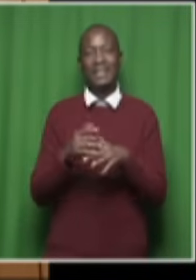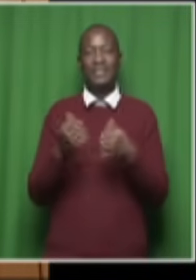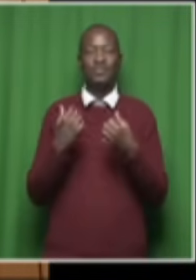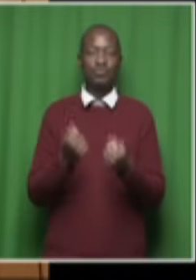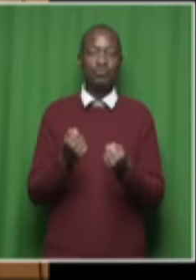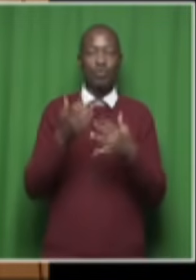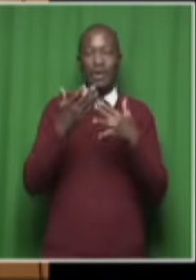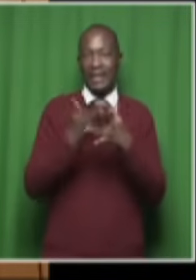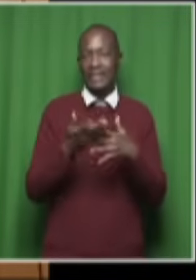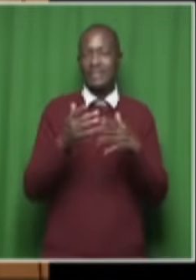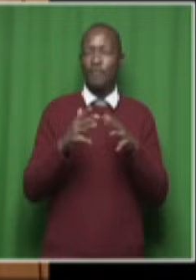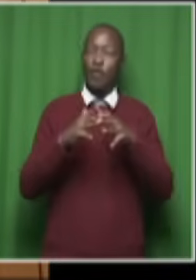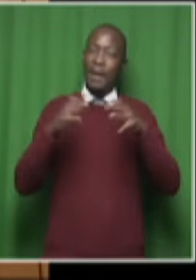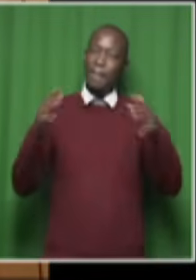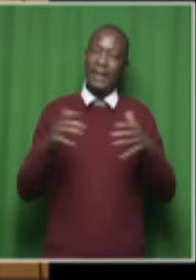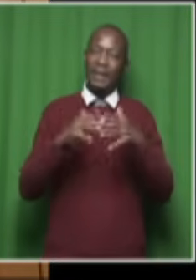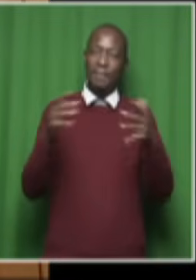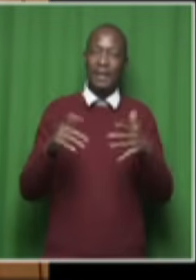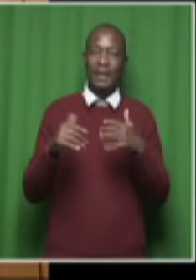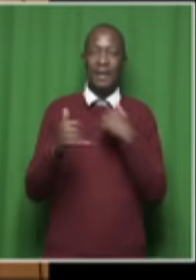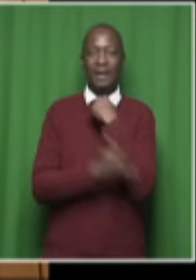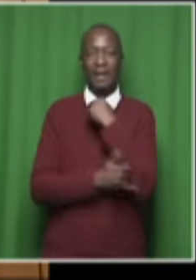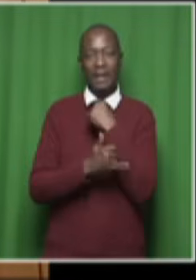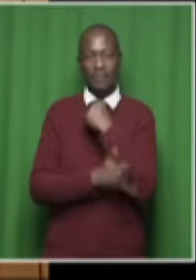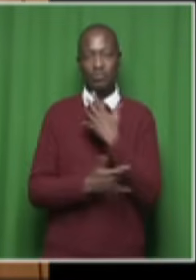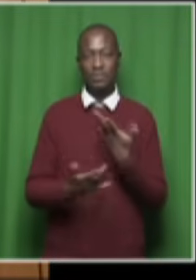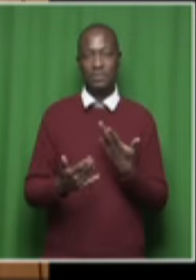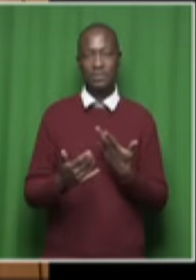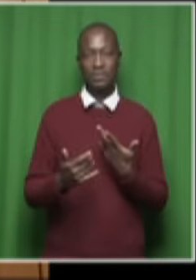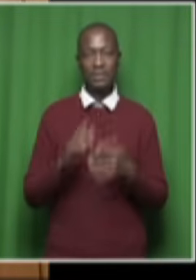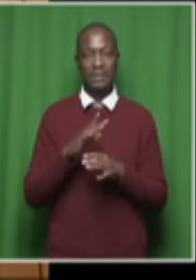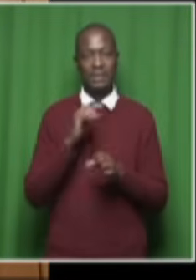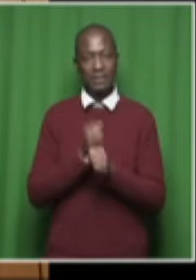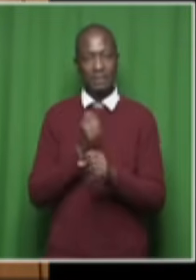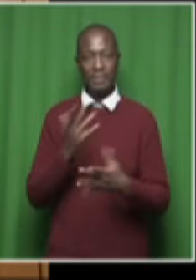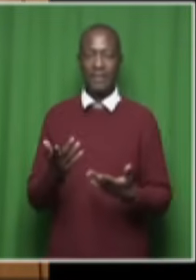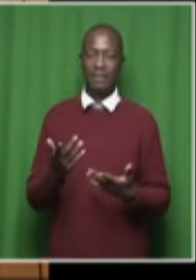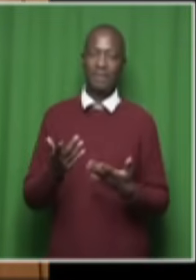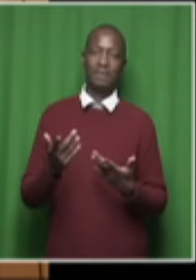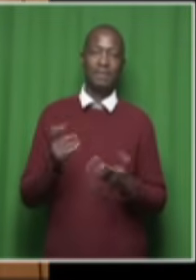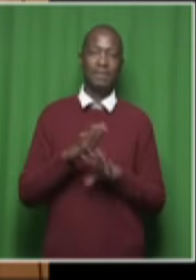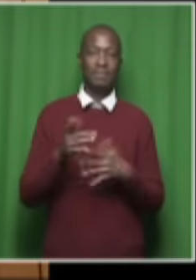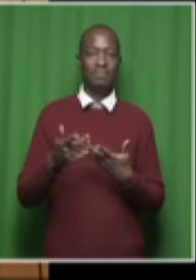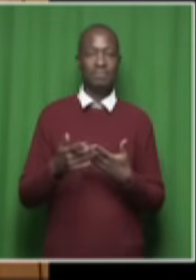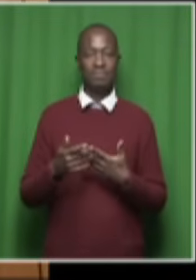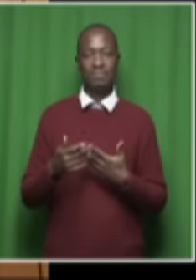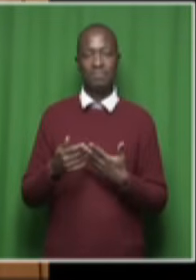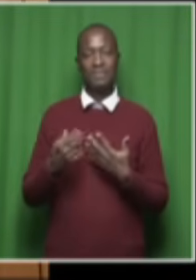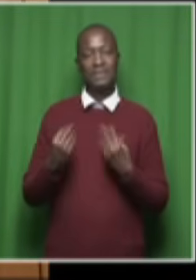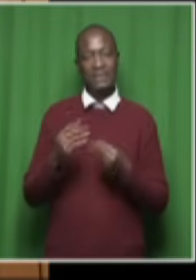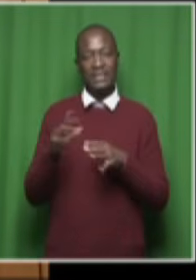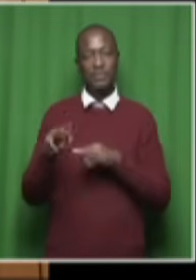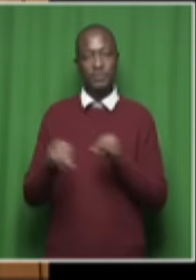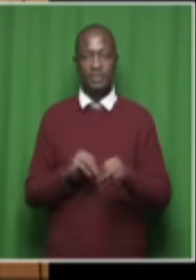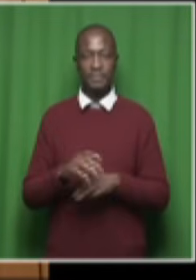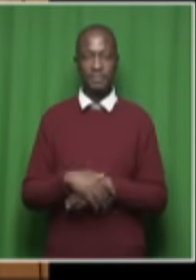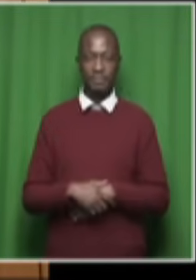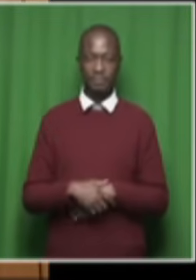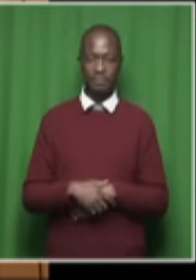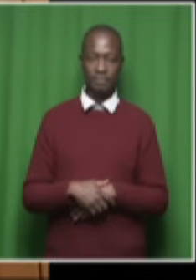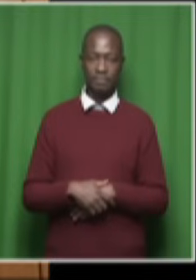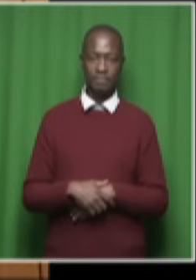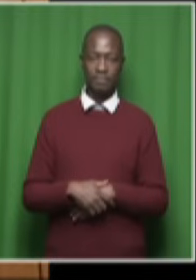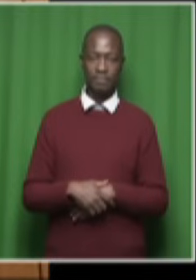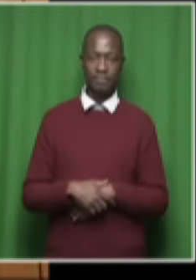case for a big, big country, big government that is making a tangible shift